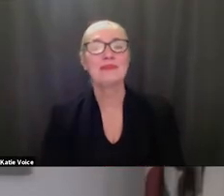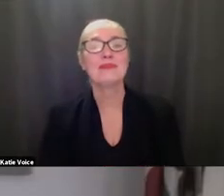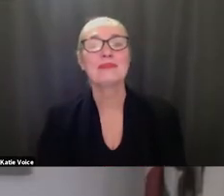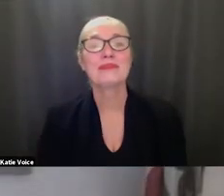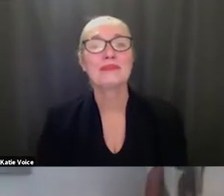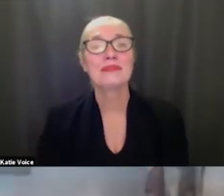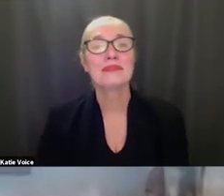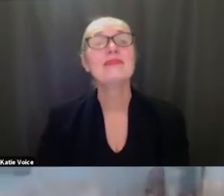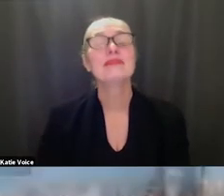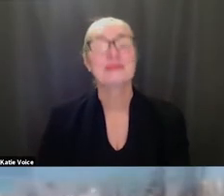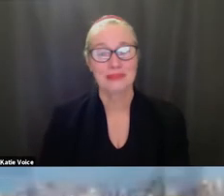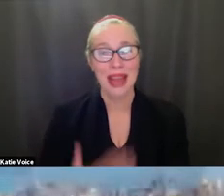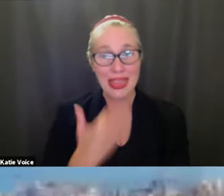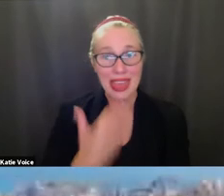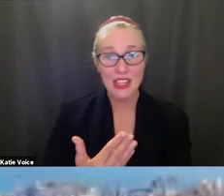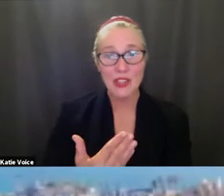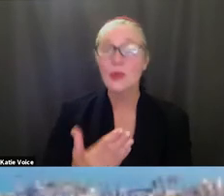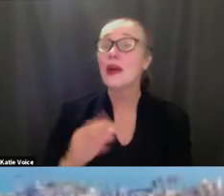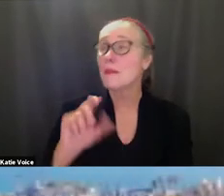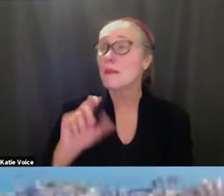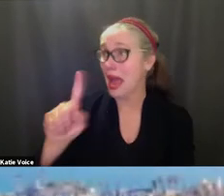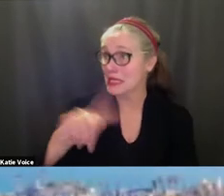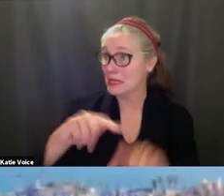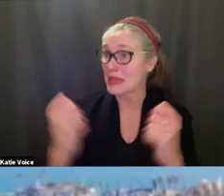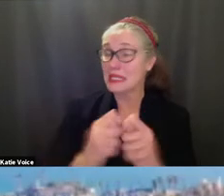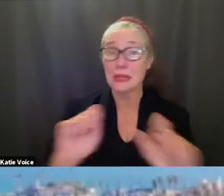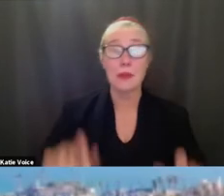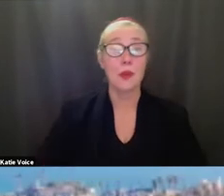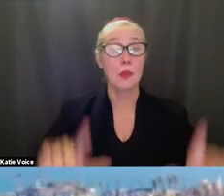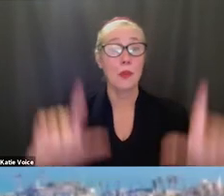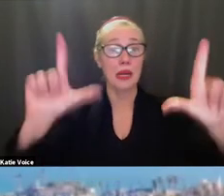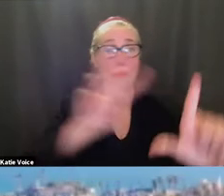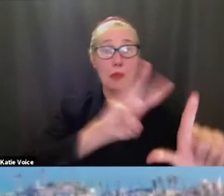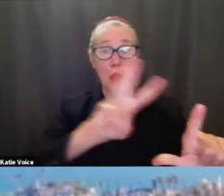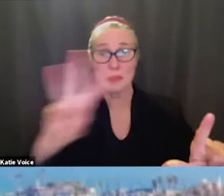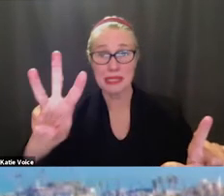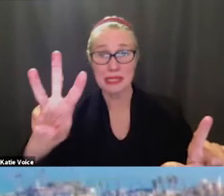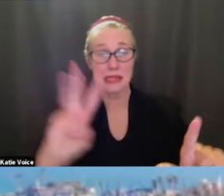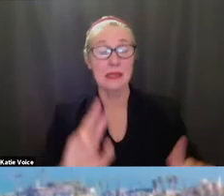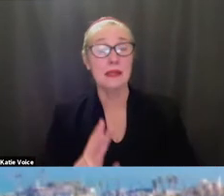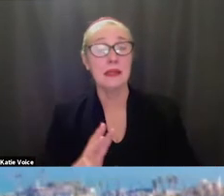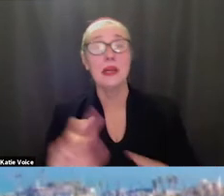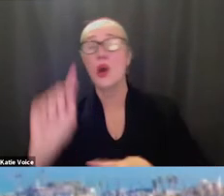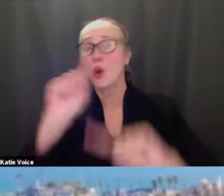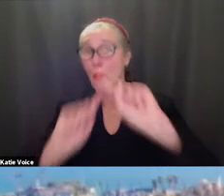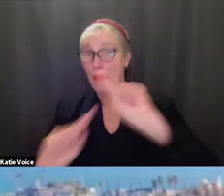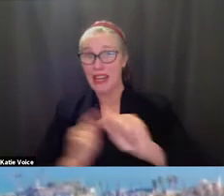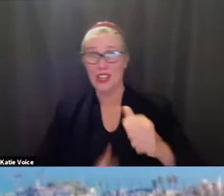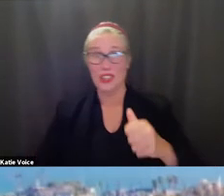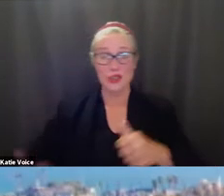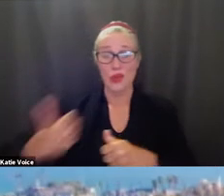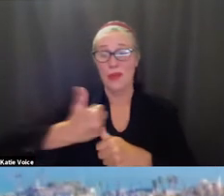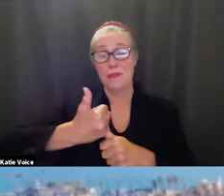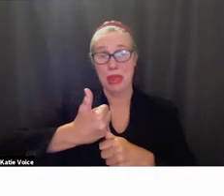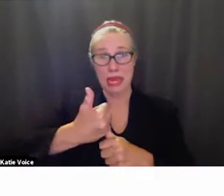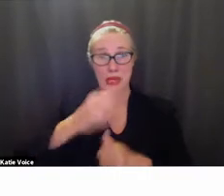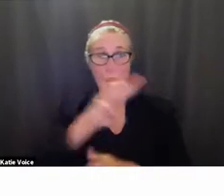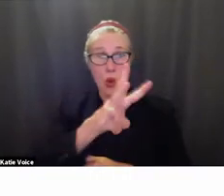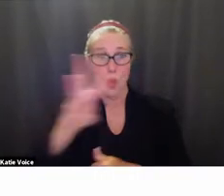bring up the website if you go to our main webpage actually go back to the main web page please